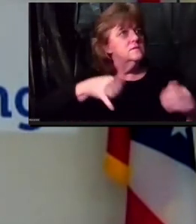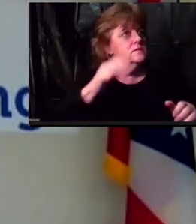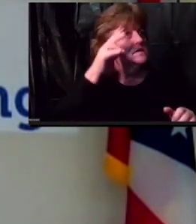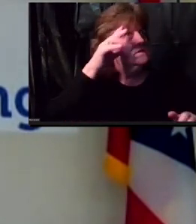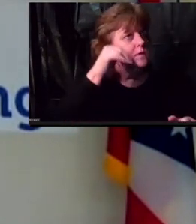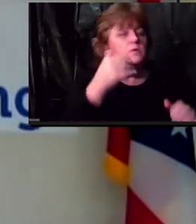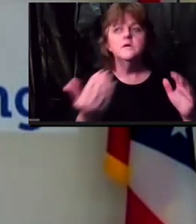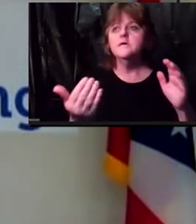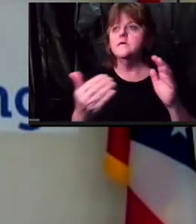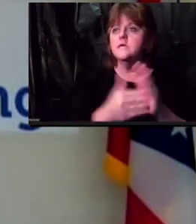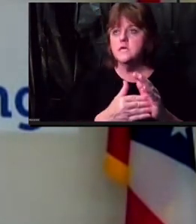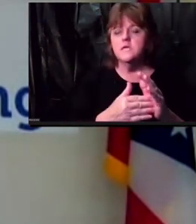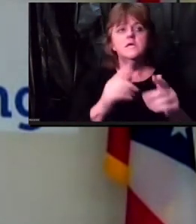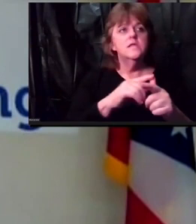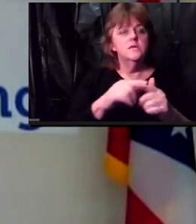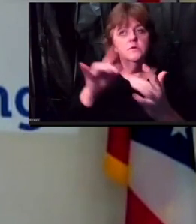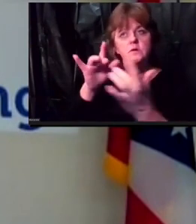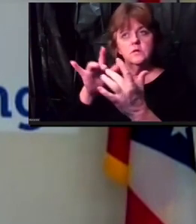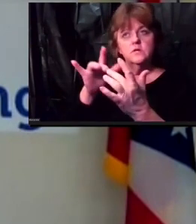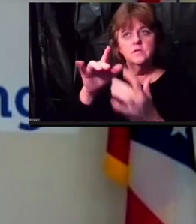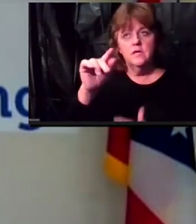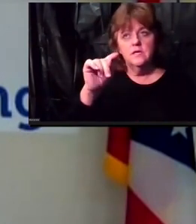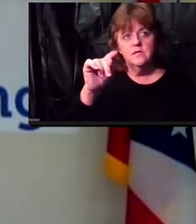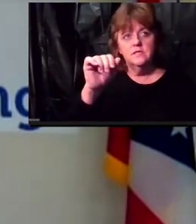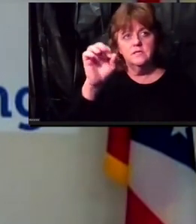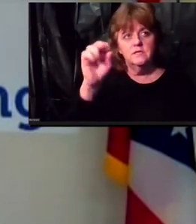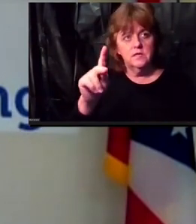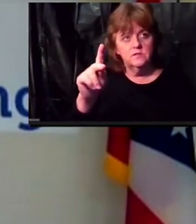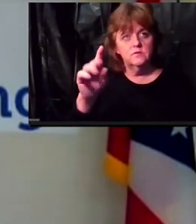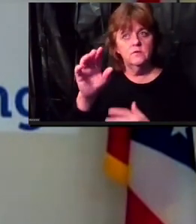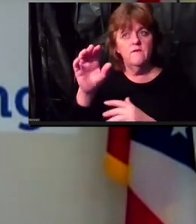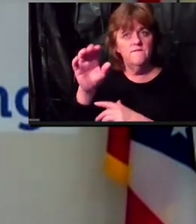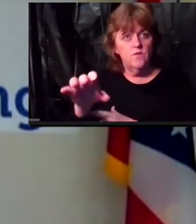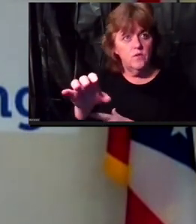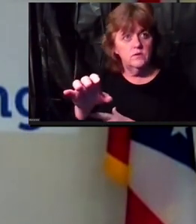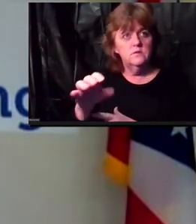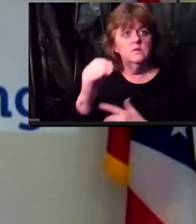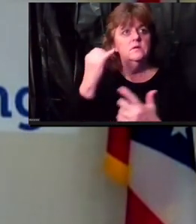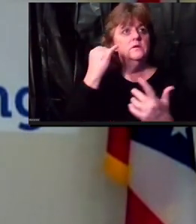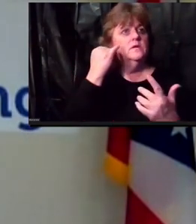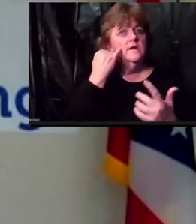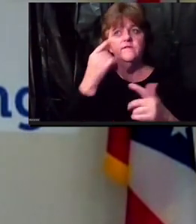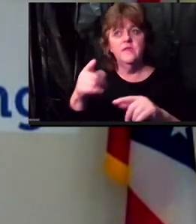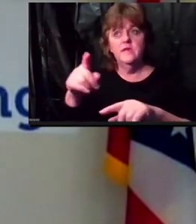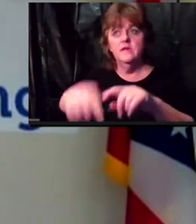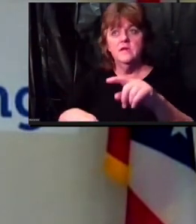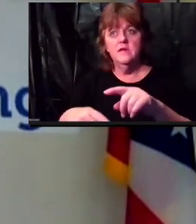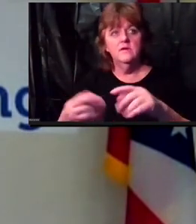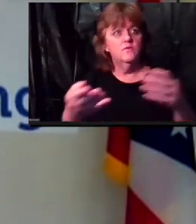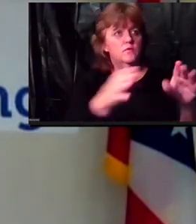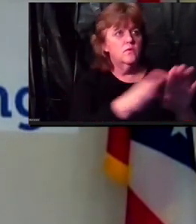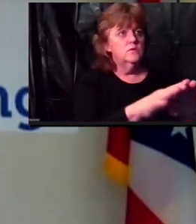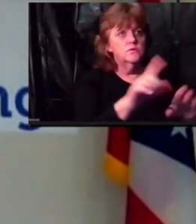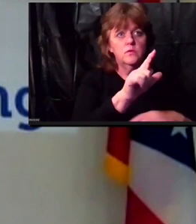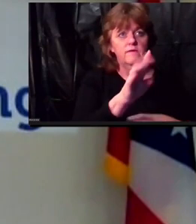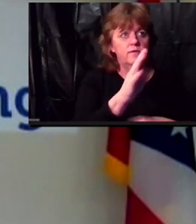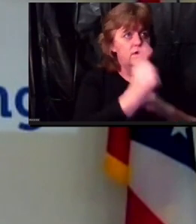force will again be contacted. If they do not have the capacity to enforce the 24-hour business shutdown,